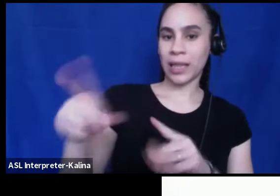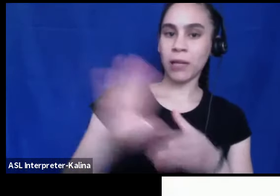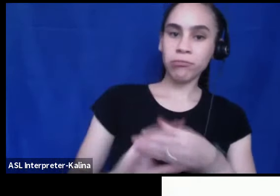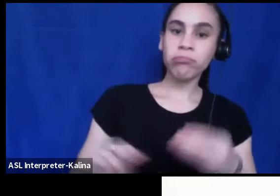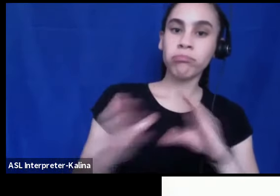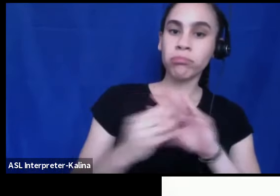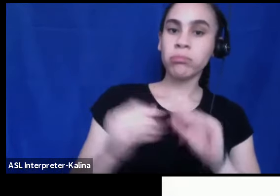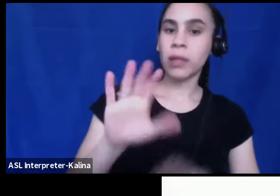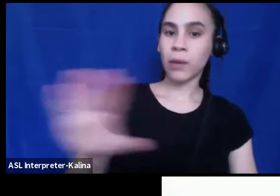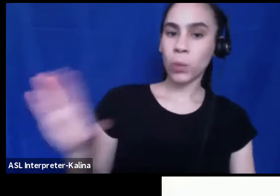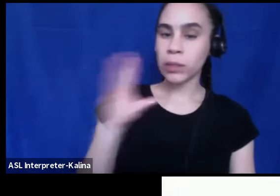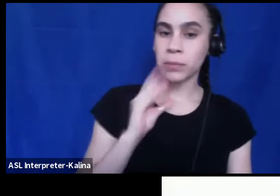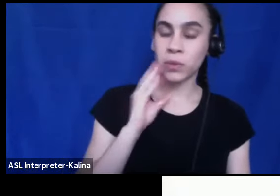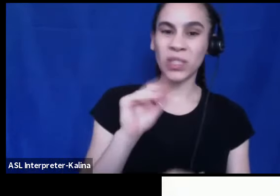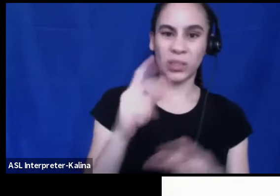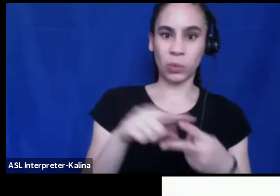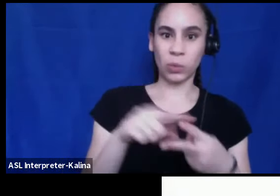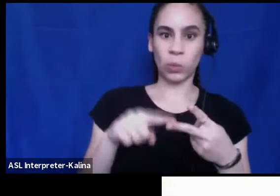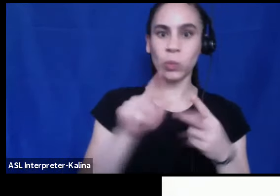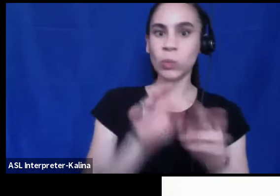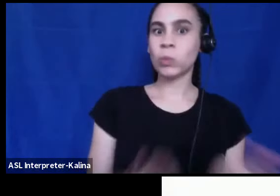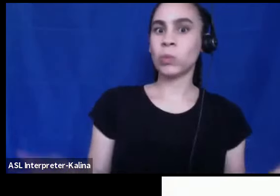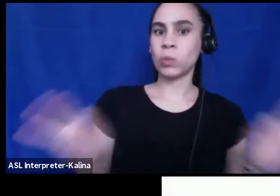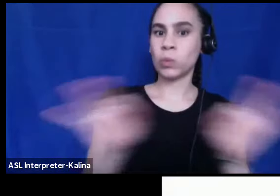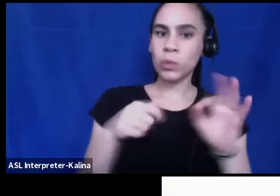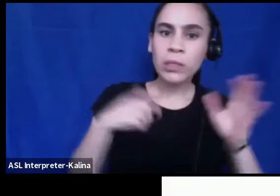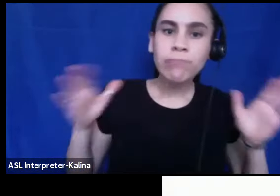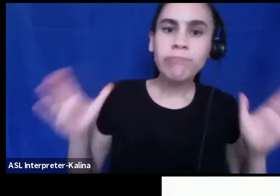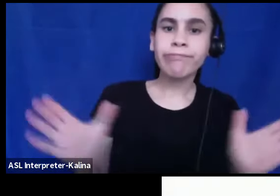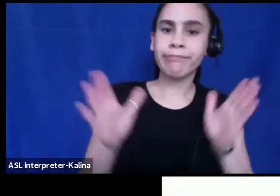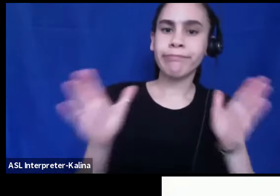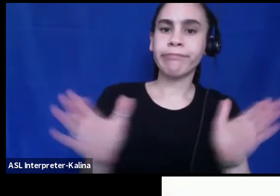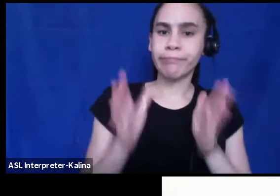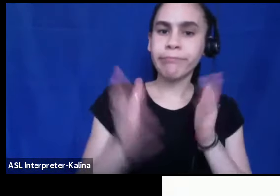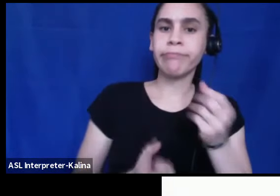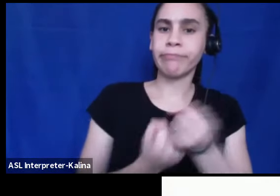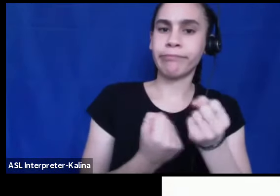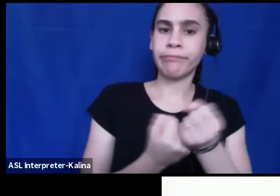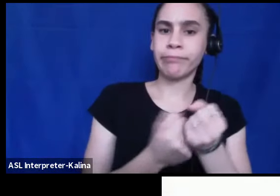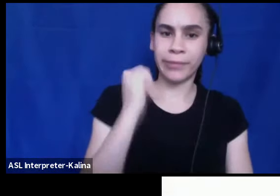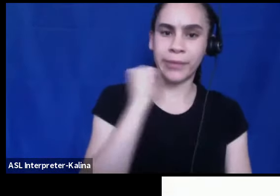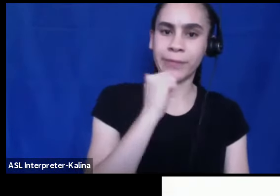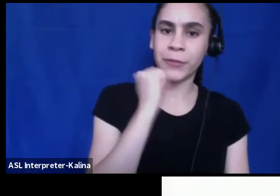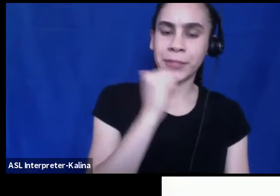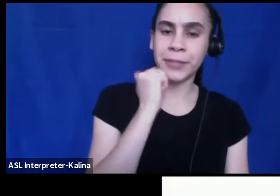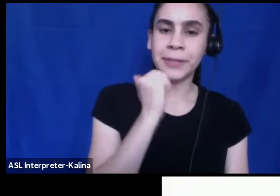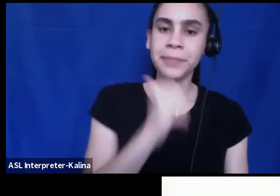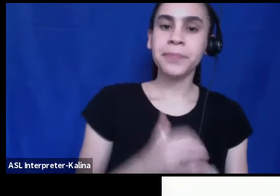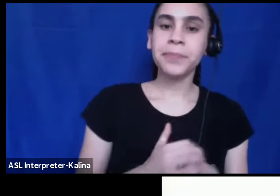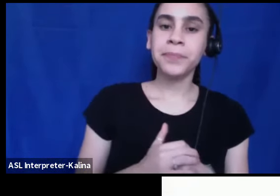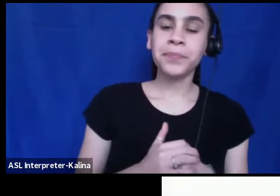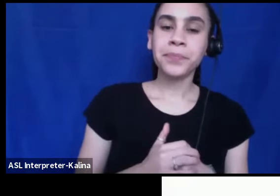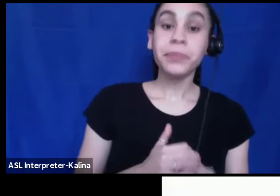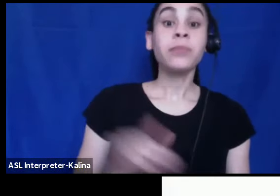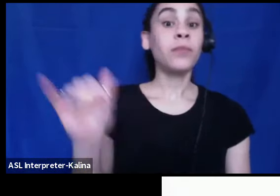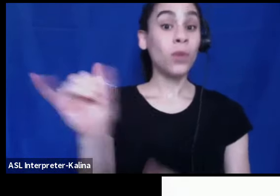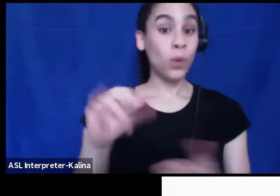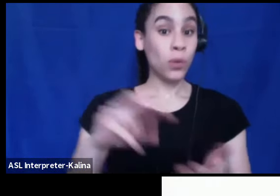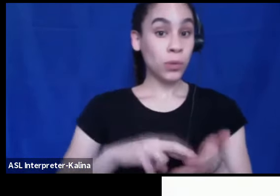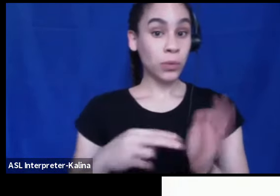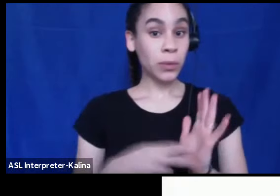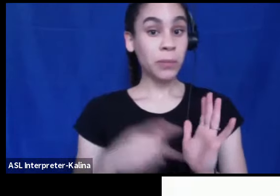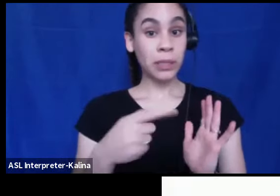really key important things that I push for and I do every day. And that also means that when you get into